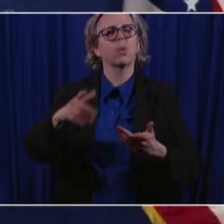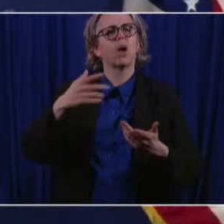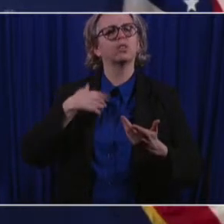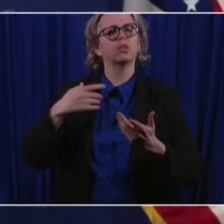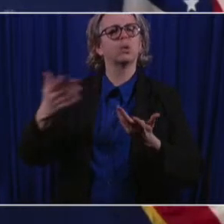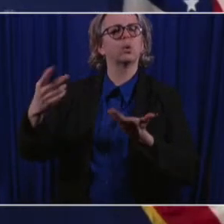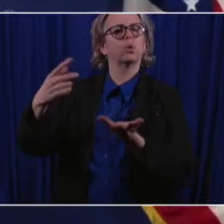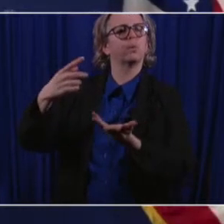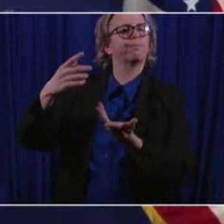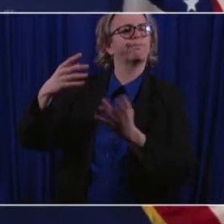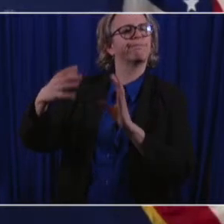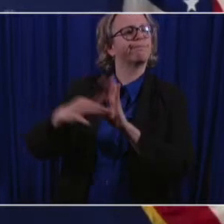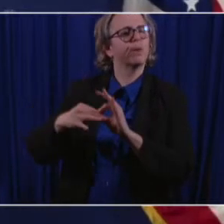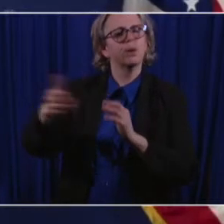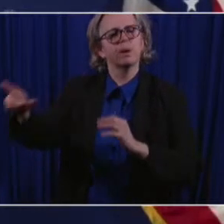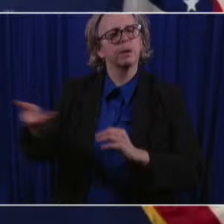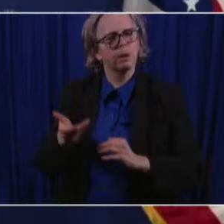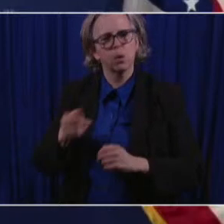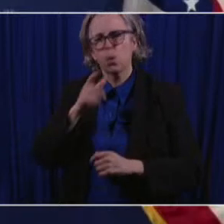Eric Skoginski.